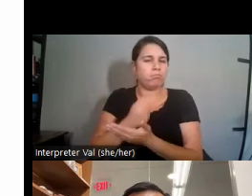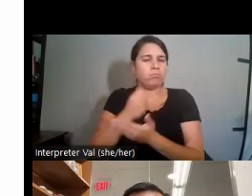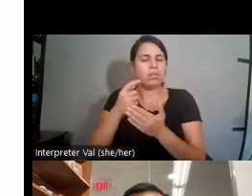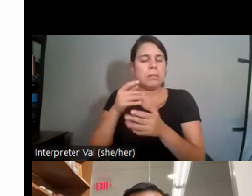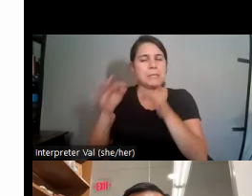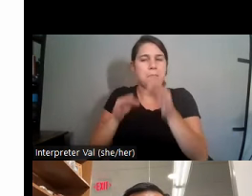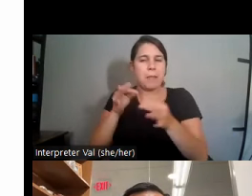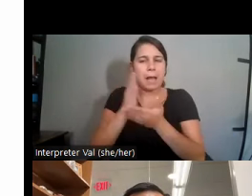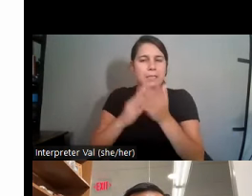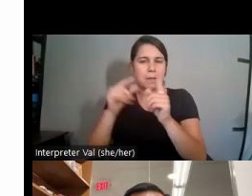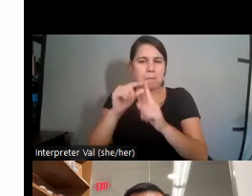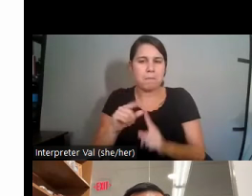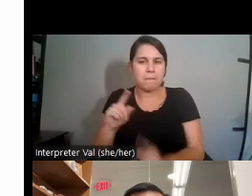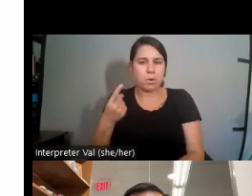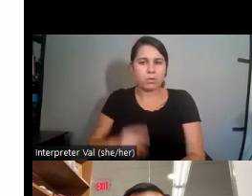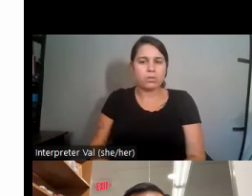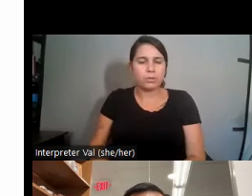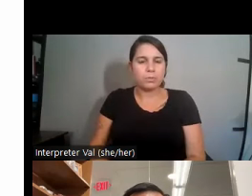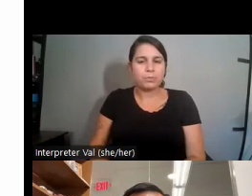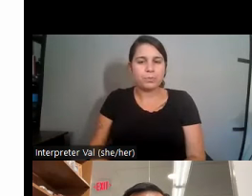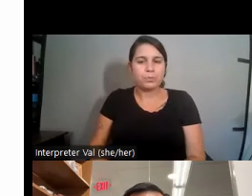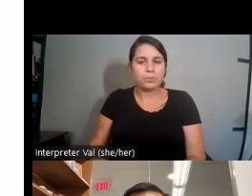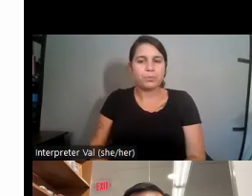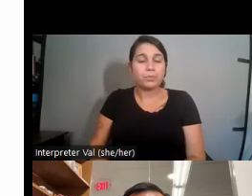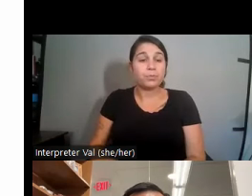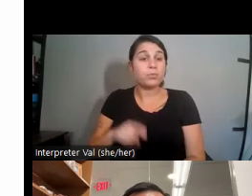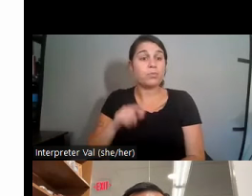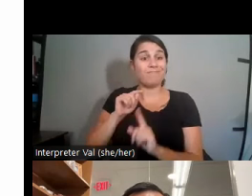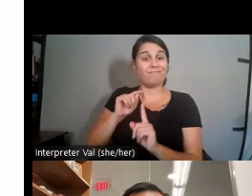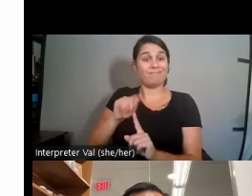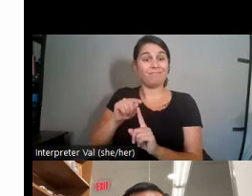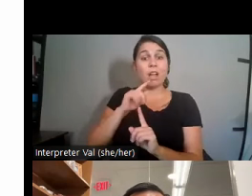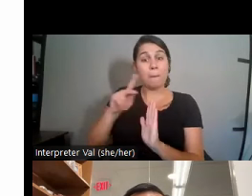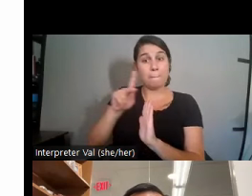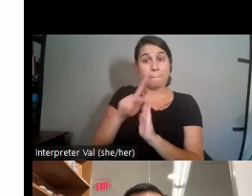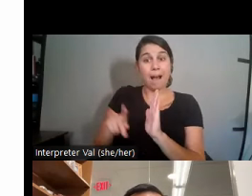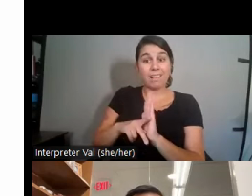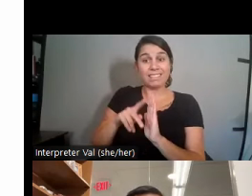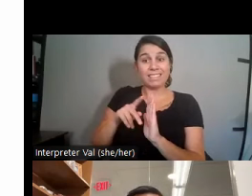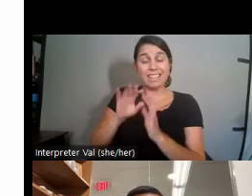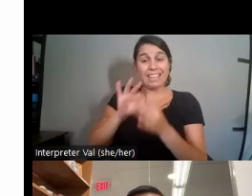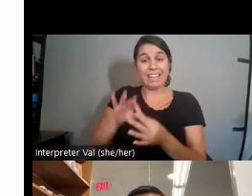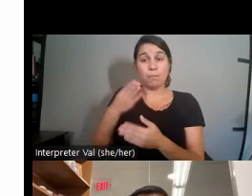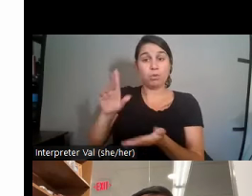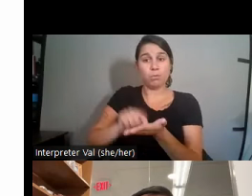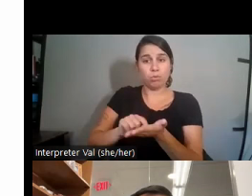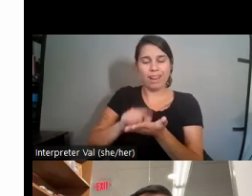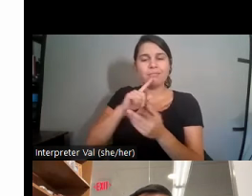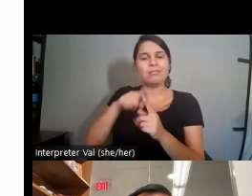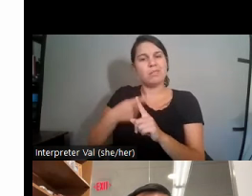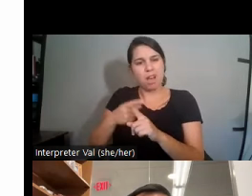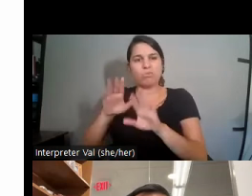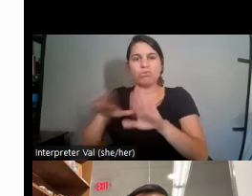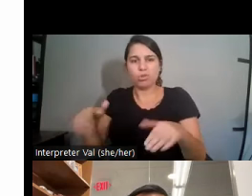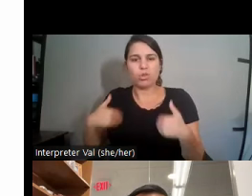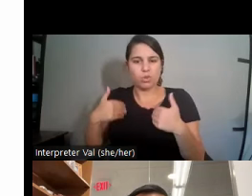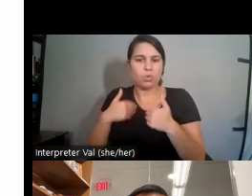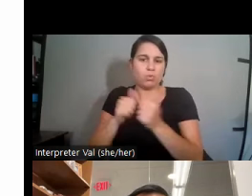definitions. In particular, the policy of the Blueprint concerns children and youth with special health care